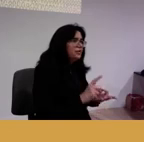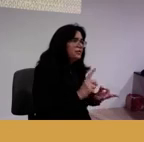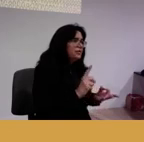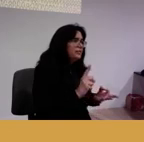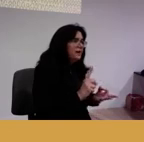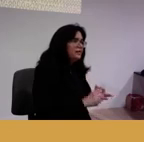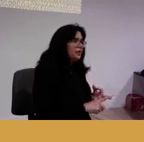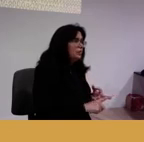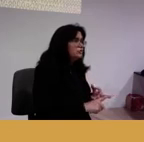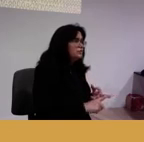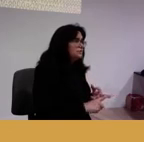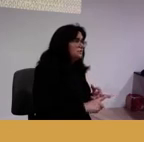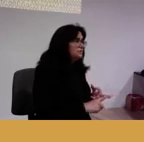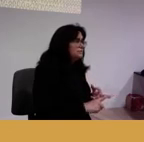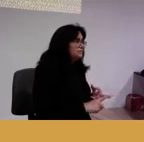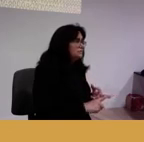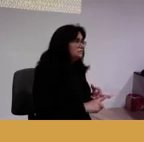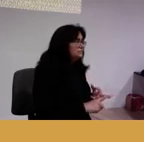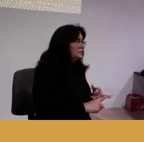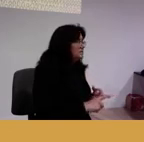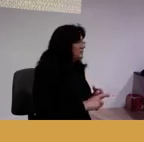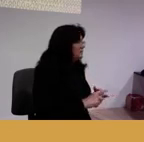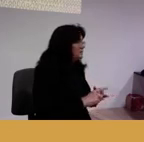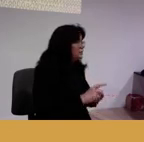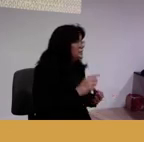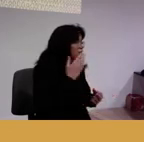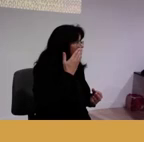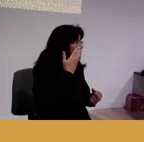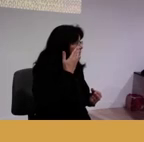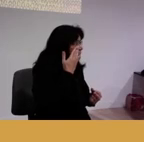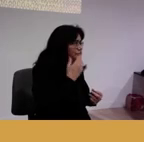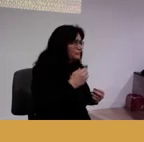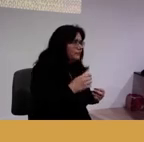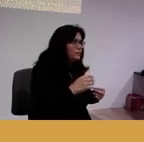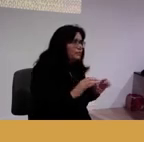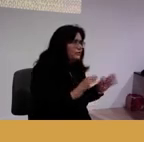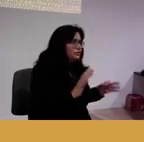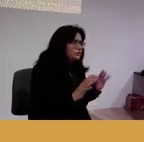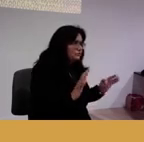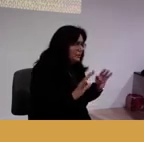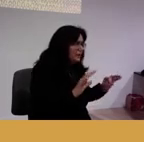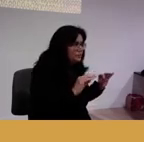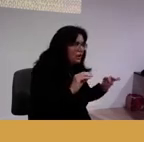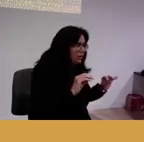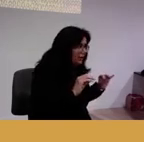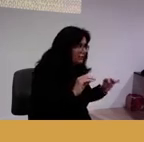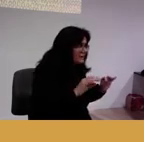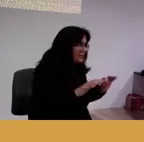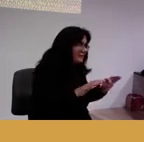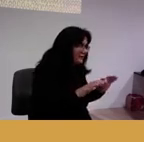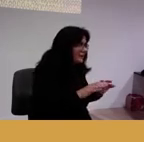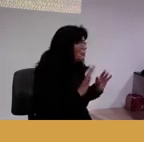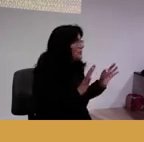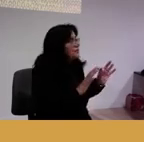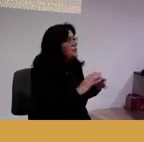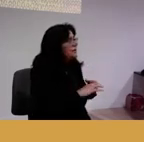that's from another culture. We need something that's from Australia, which, I mean, there was a whole irony in